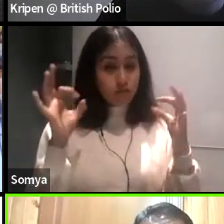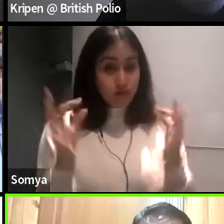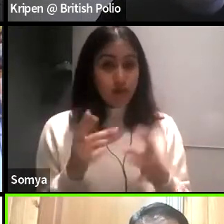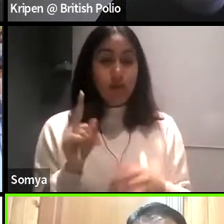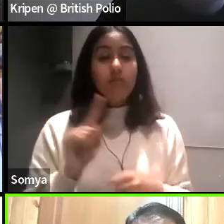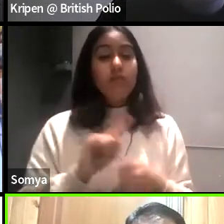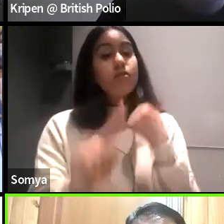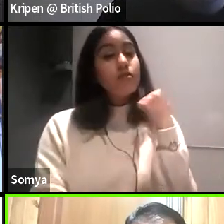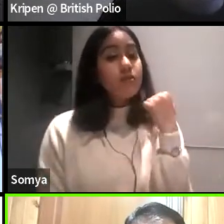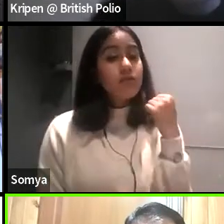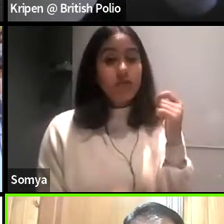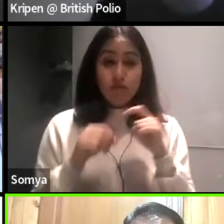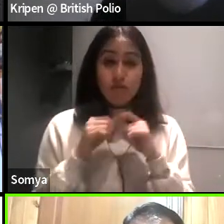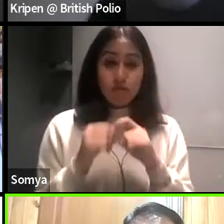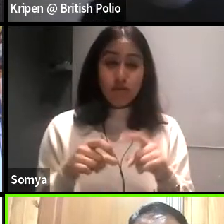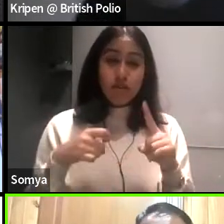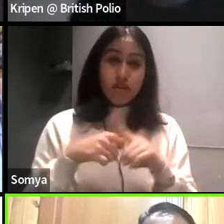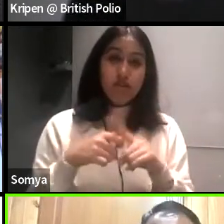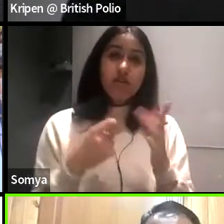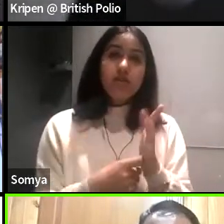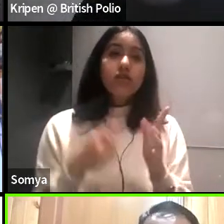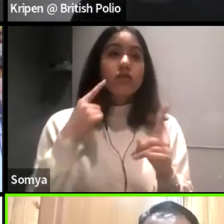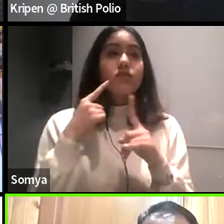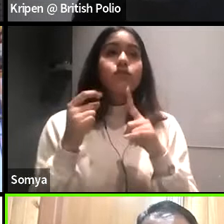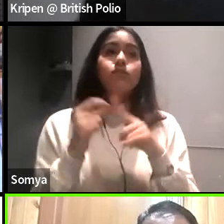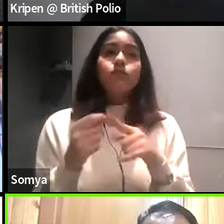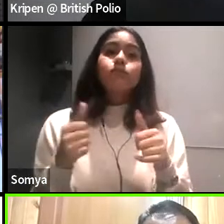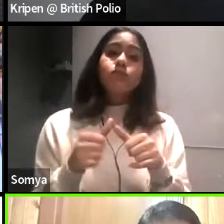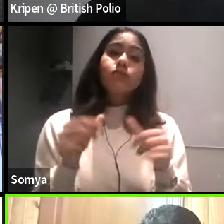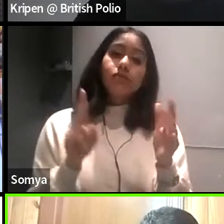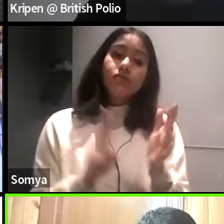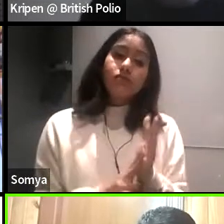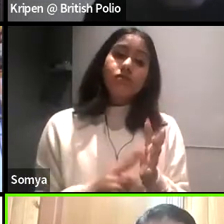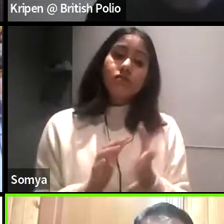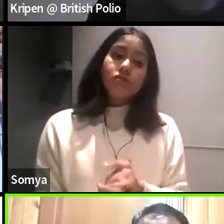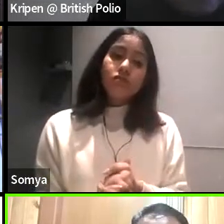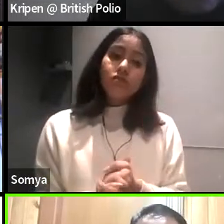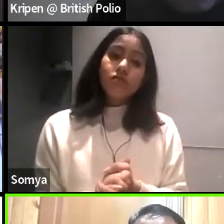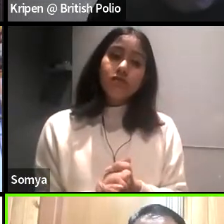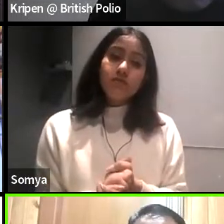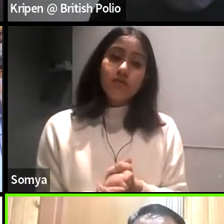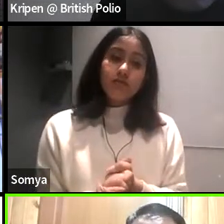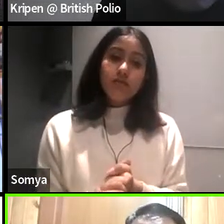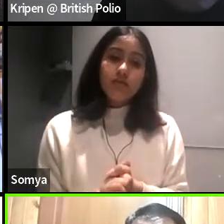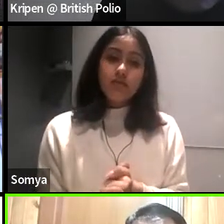last question is to Kripan, and this question comes from